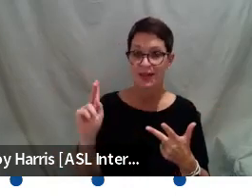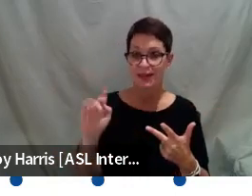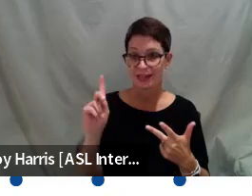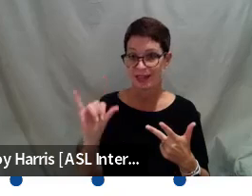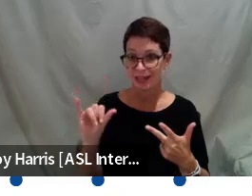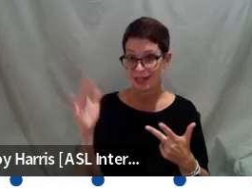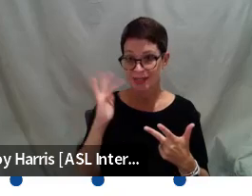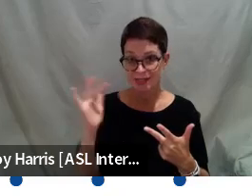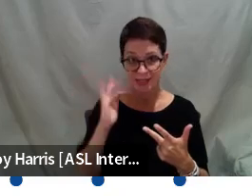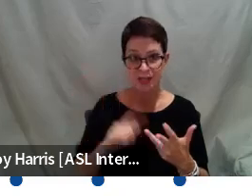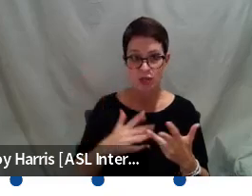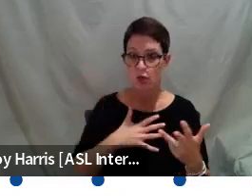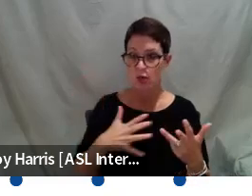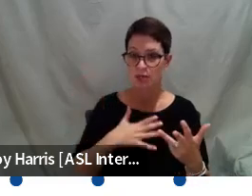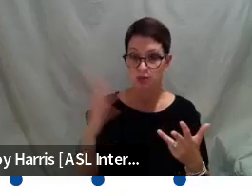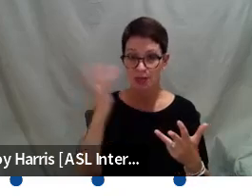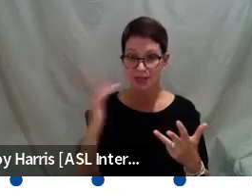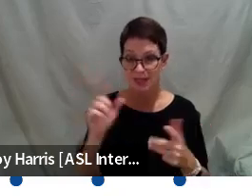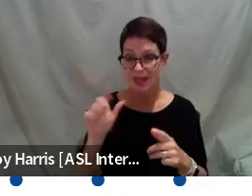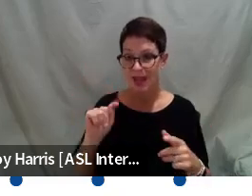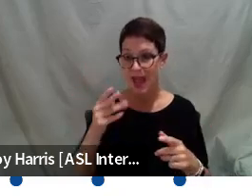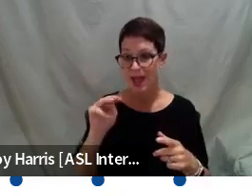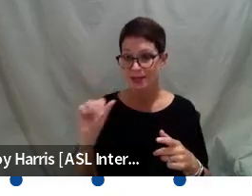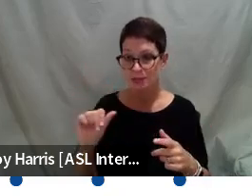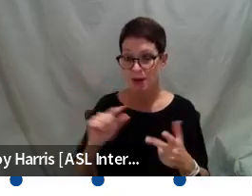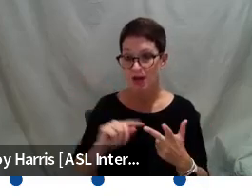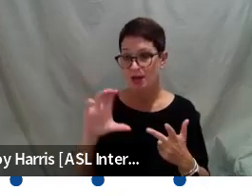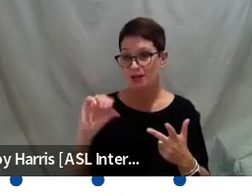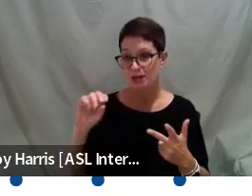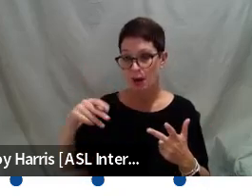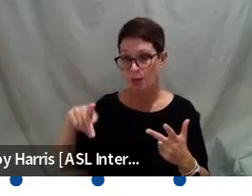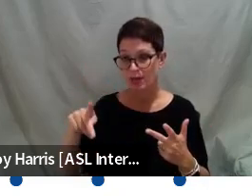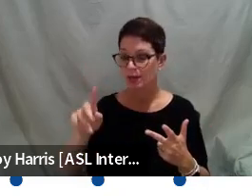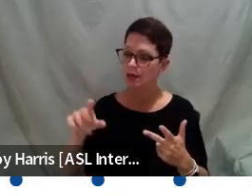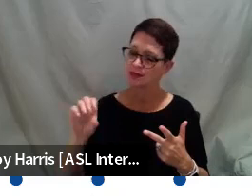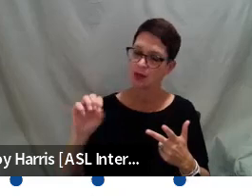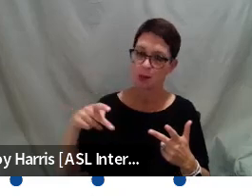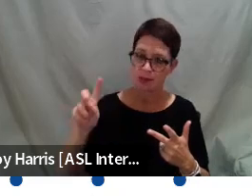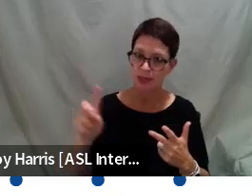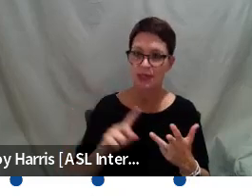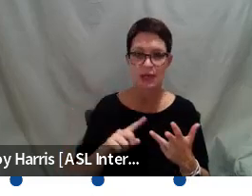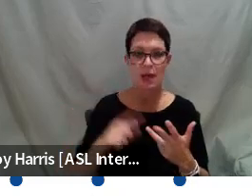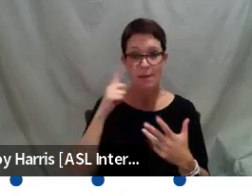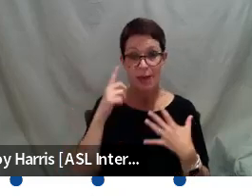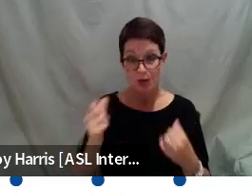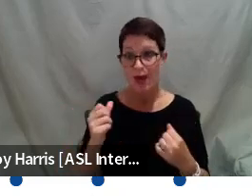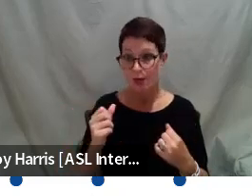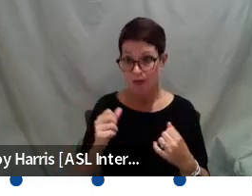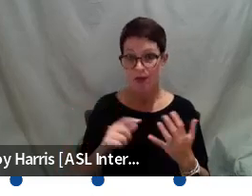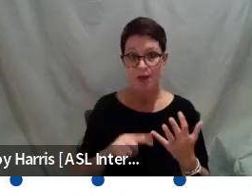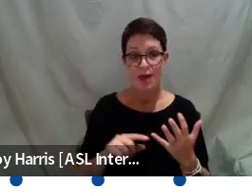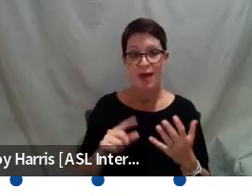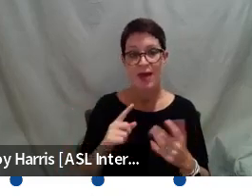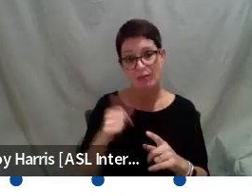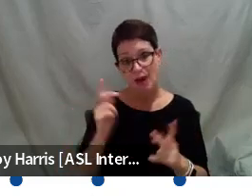disease, respiratory disease like asthma or COPD, mental health conditions, and